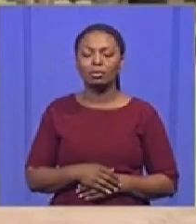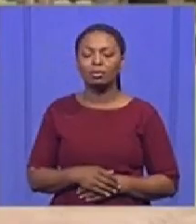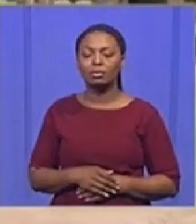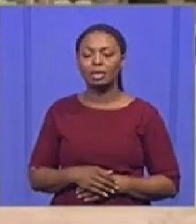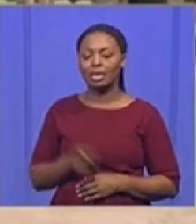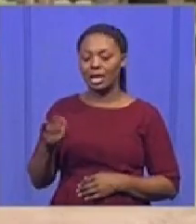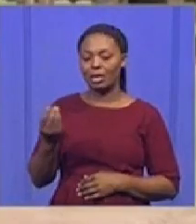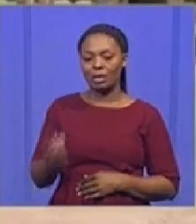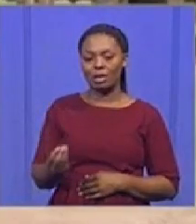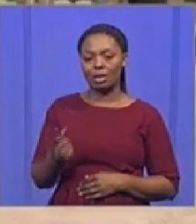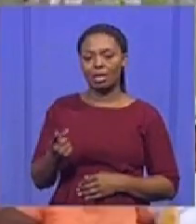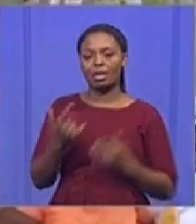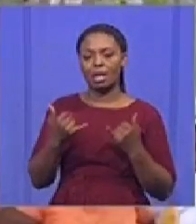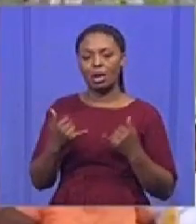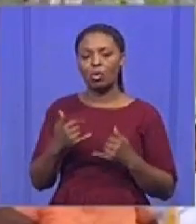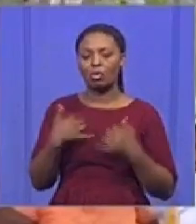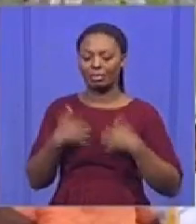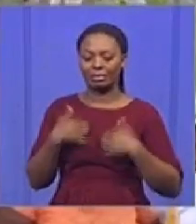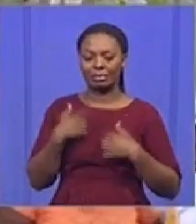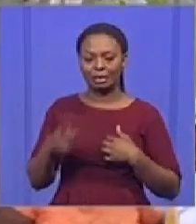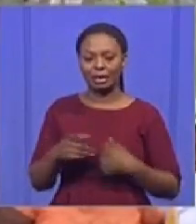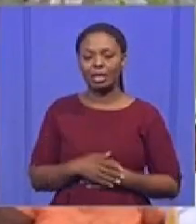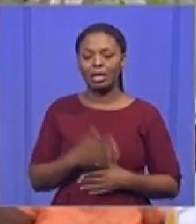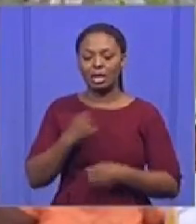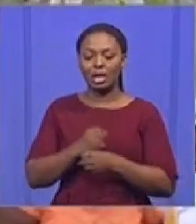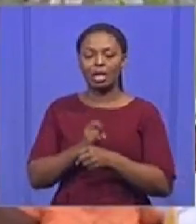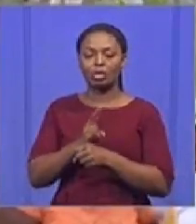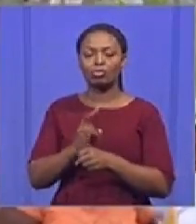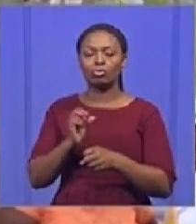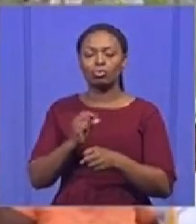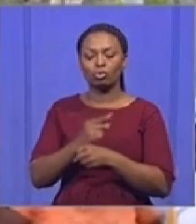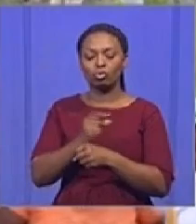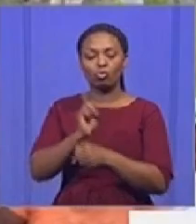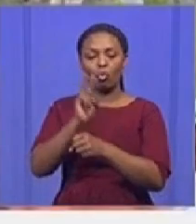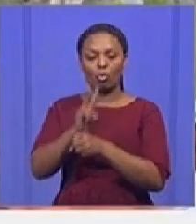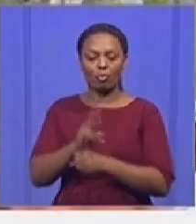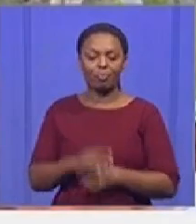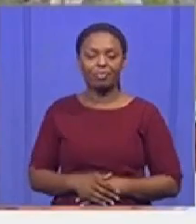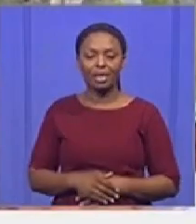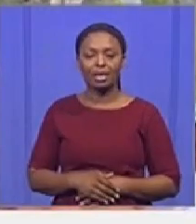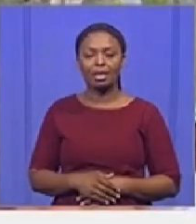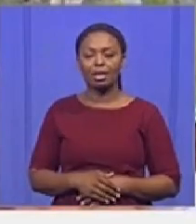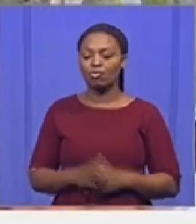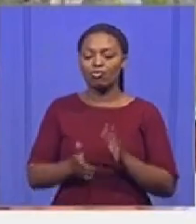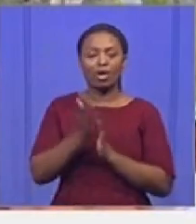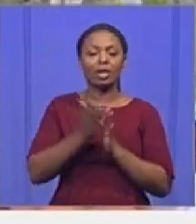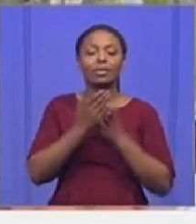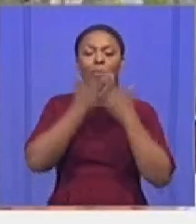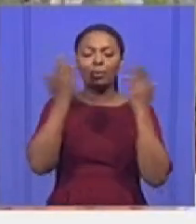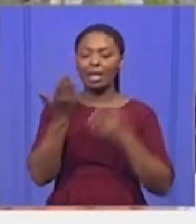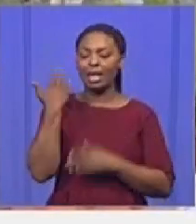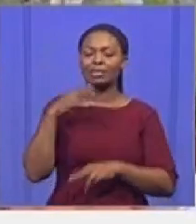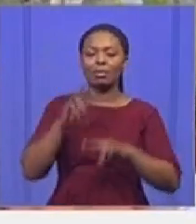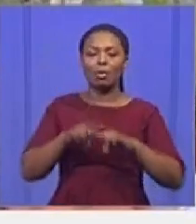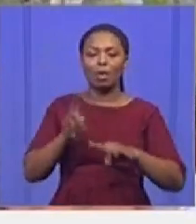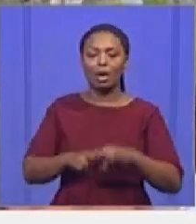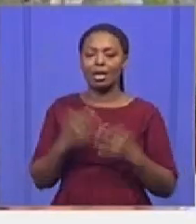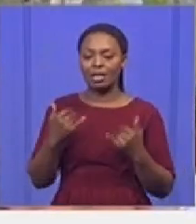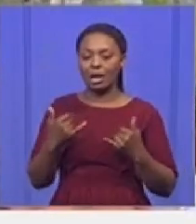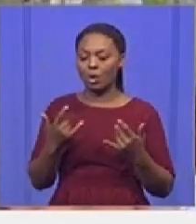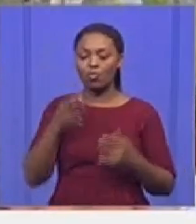bokamoso jwa gagwe. The last time I went to school, it was on 3rd of February, and I think there's no progress because our future is standing